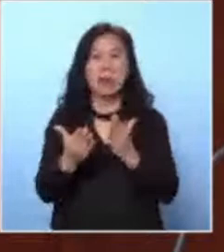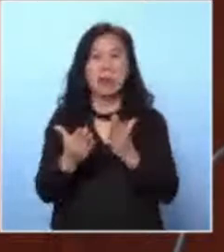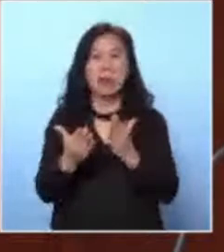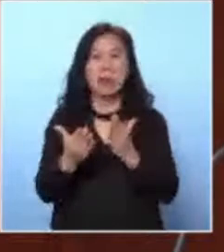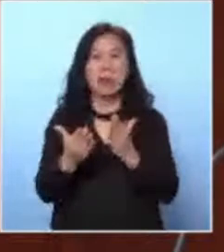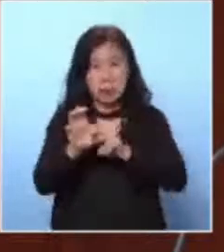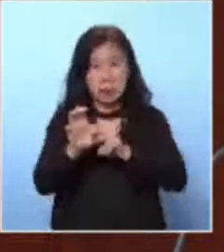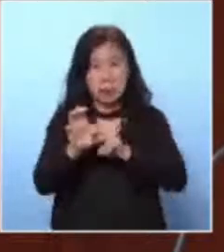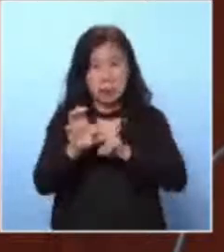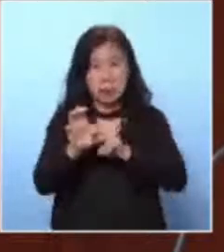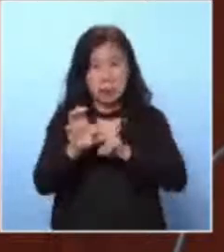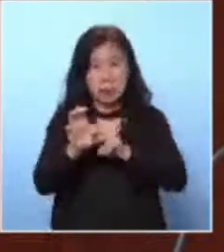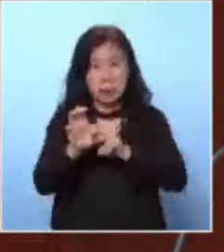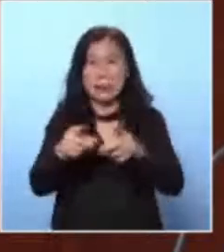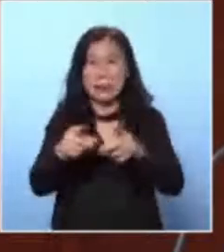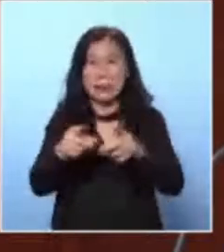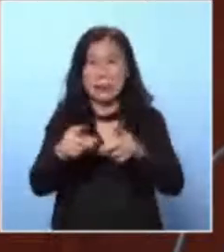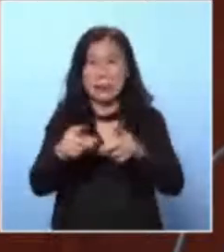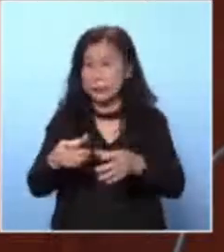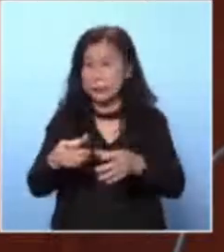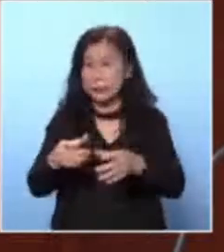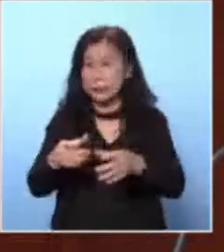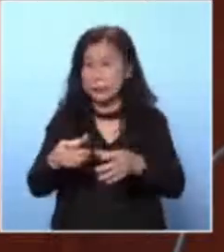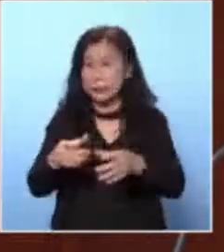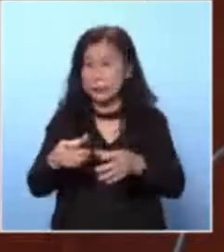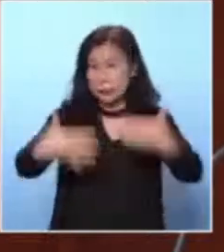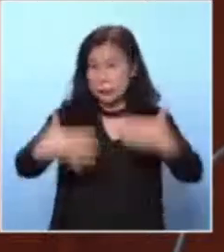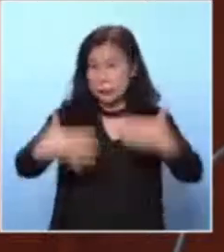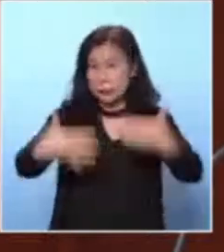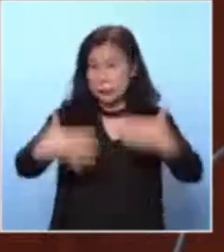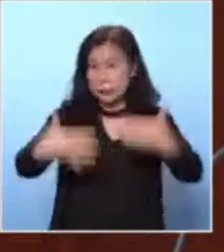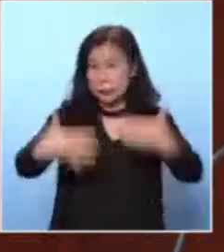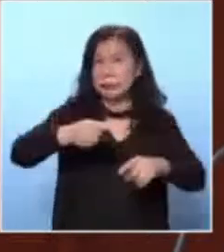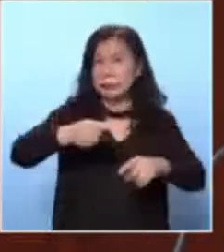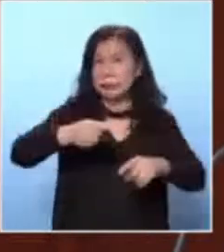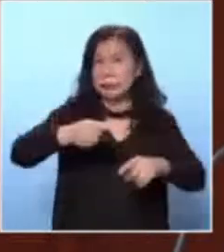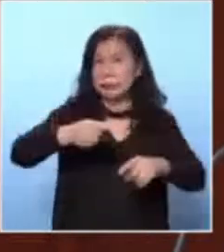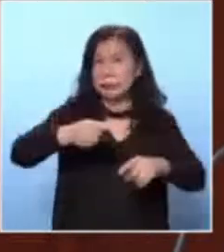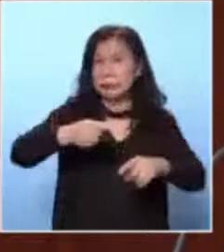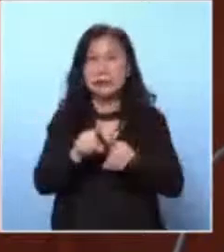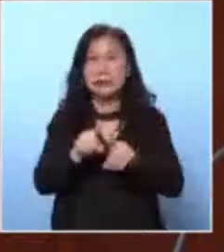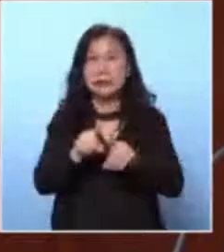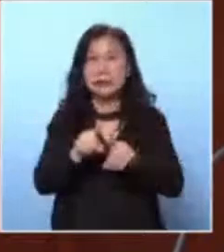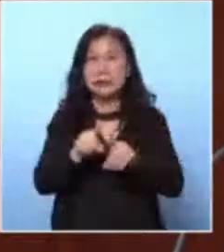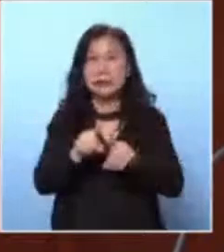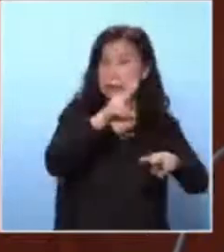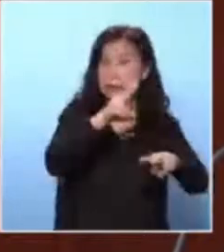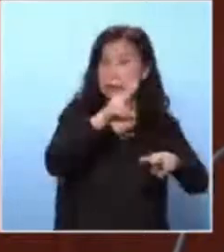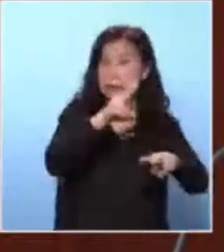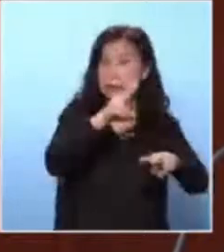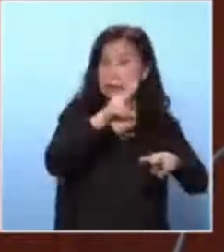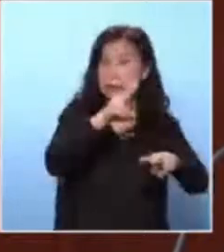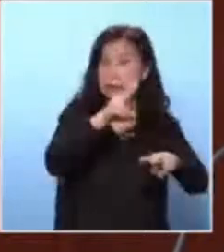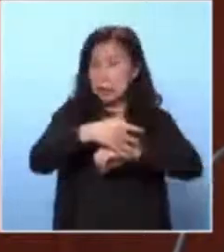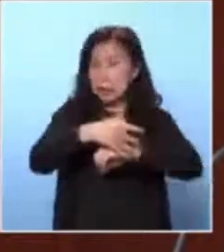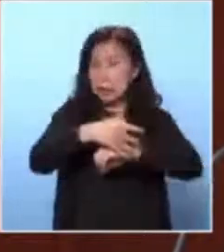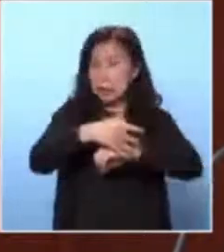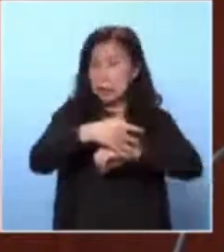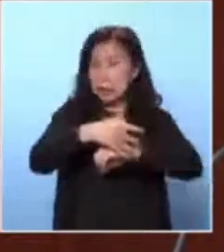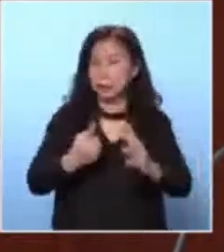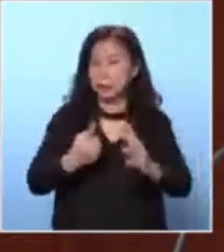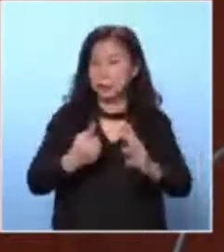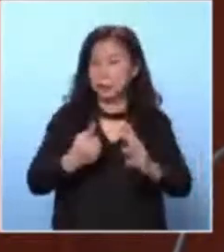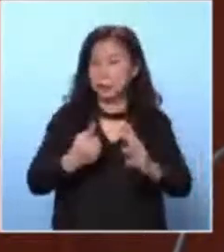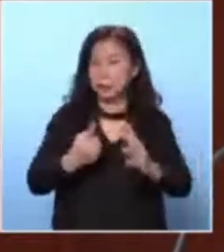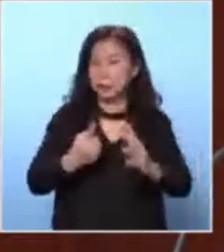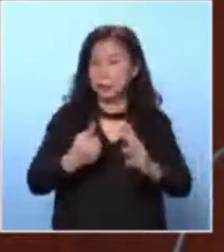Stay united to tell good stories of Hong Kong. We will unite patriots with affection for the country and our city to actively promote in